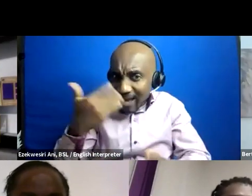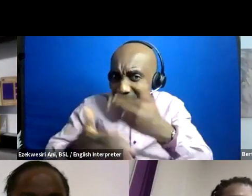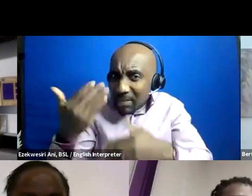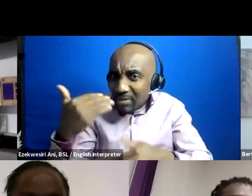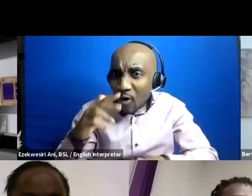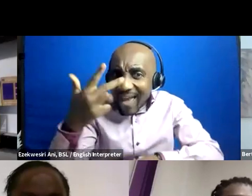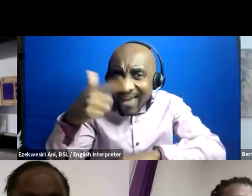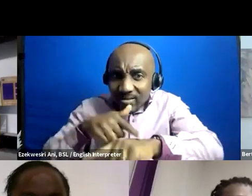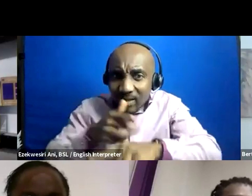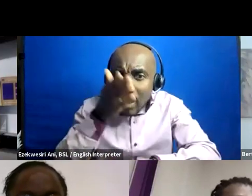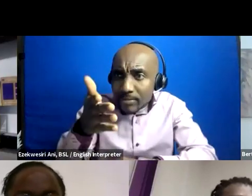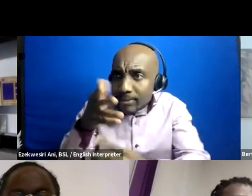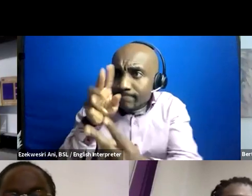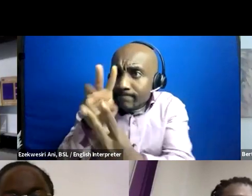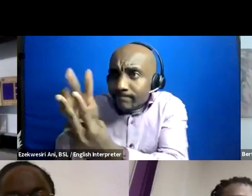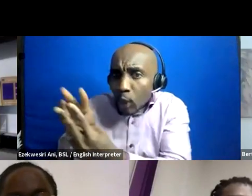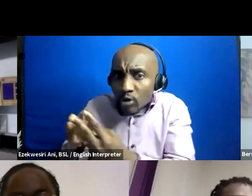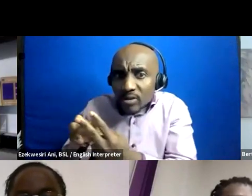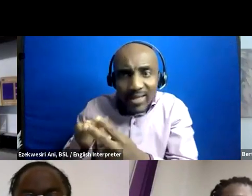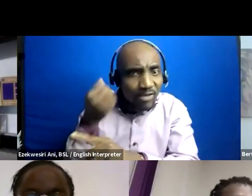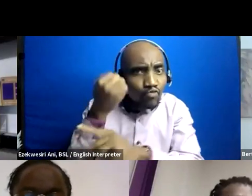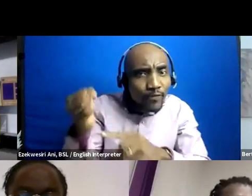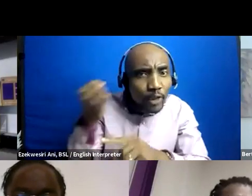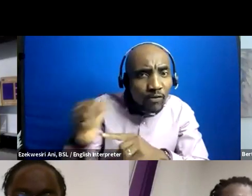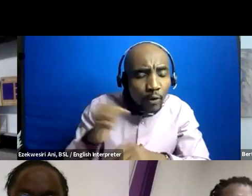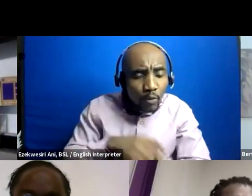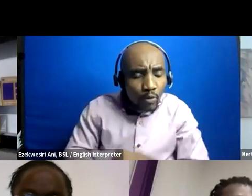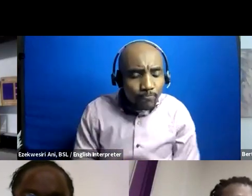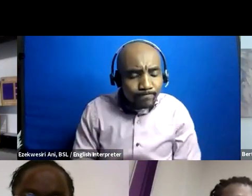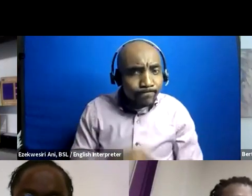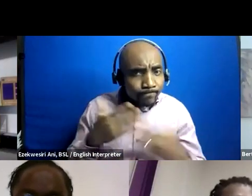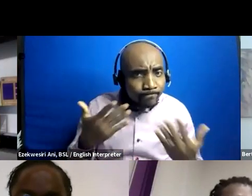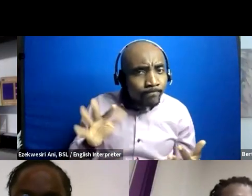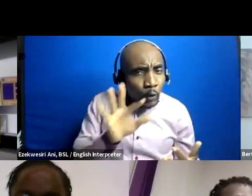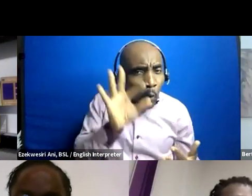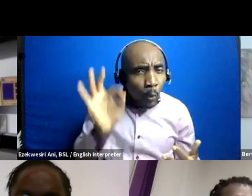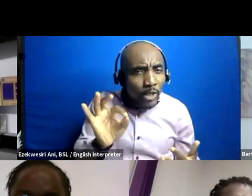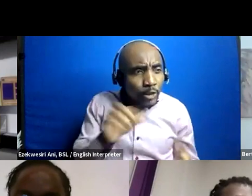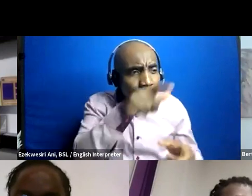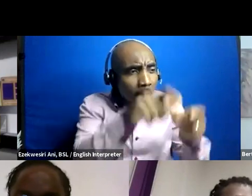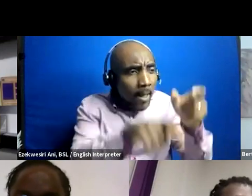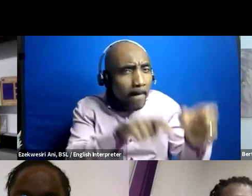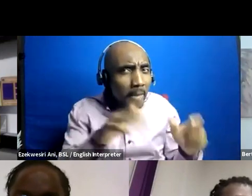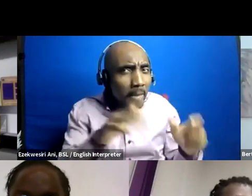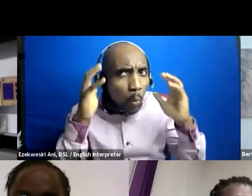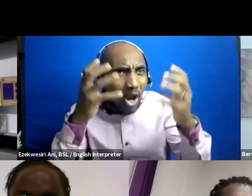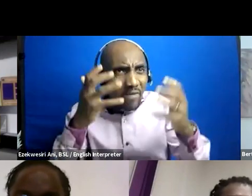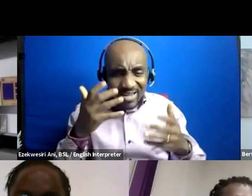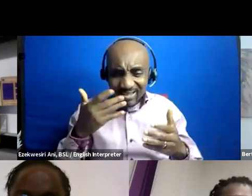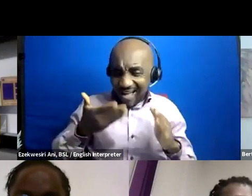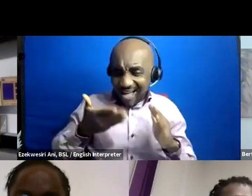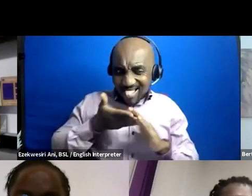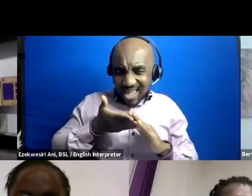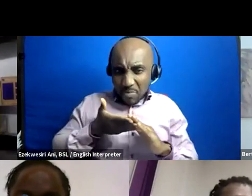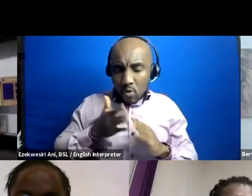and still you were not receiving it. So yeah, what about for those who are kind of like worried, they still have this stigma, they don't want